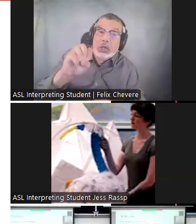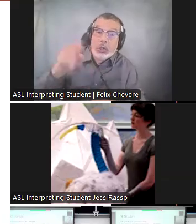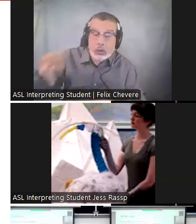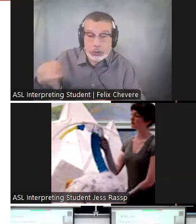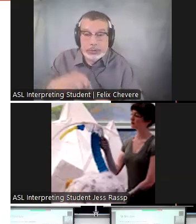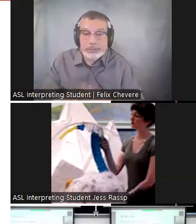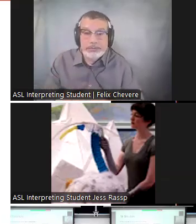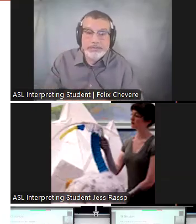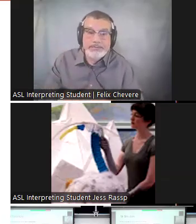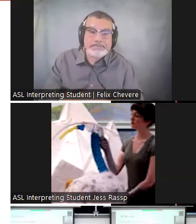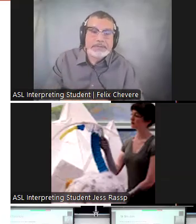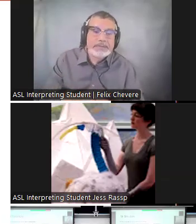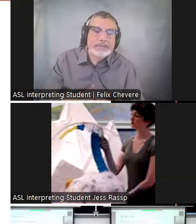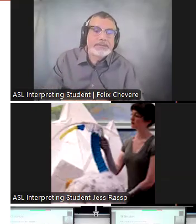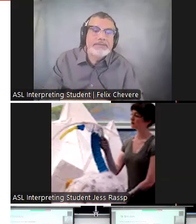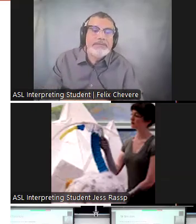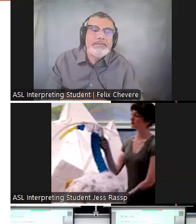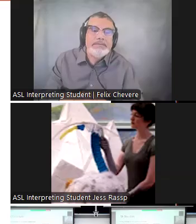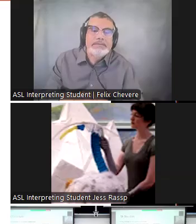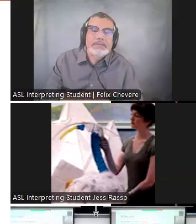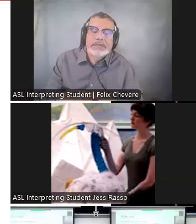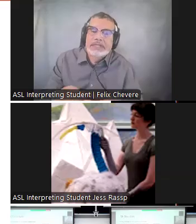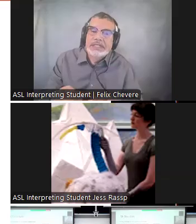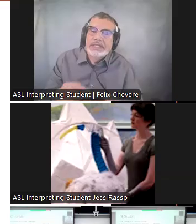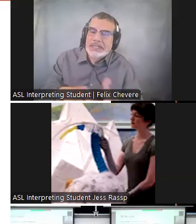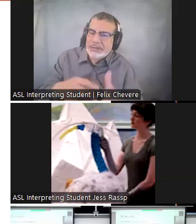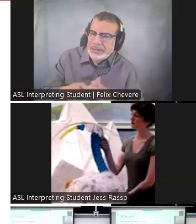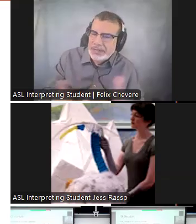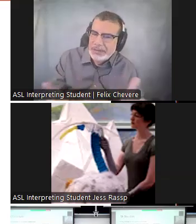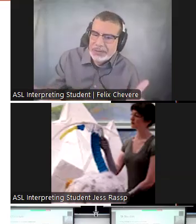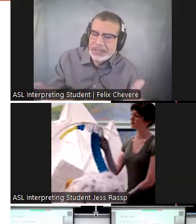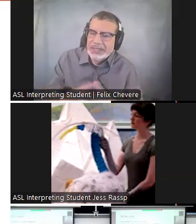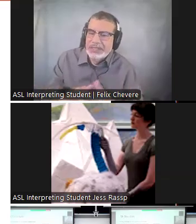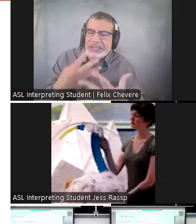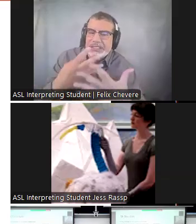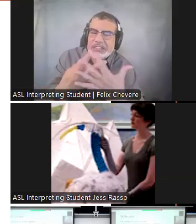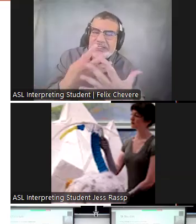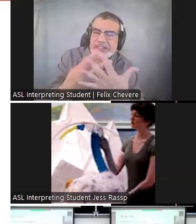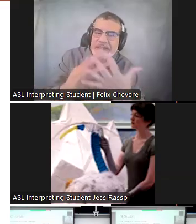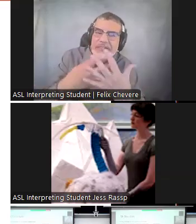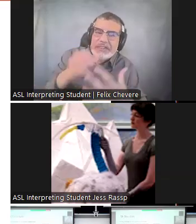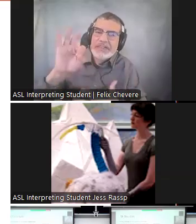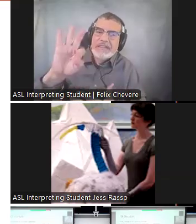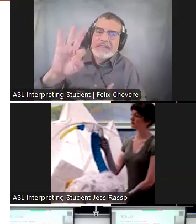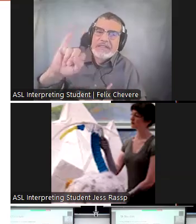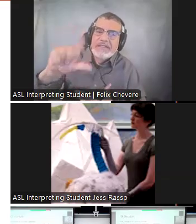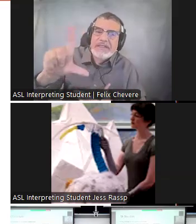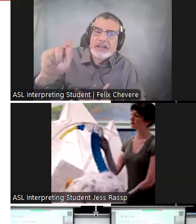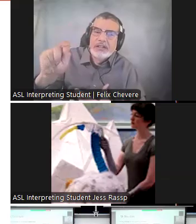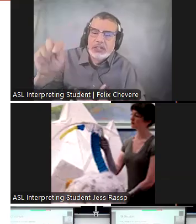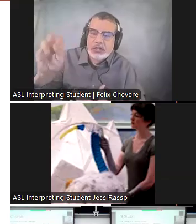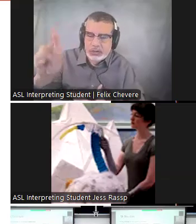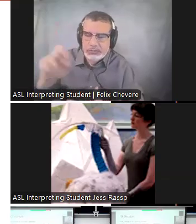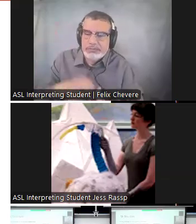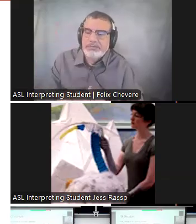selective filter for potassium. So what does that mean? It's selective for potassium. Well, actually, it